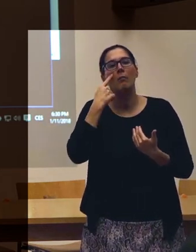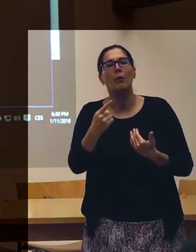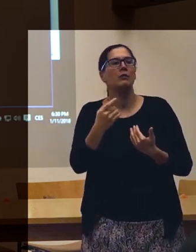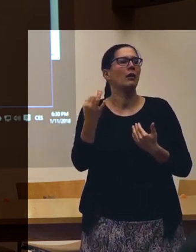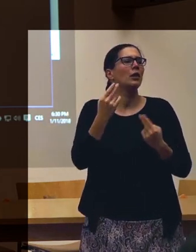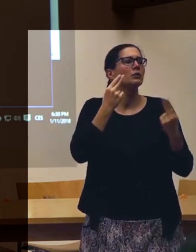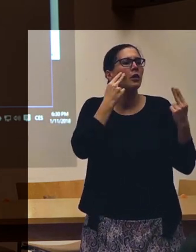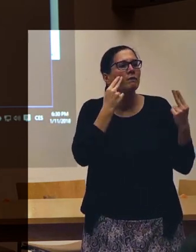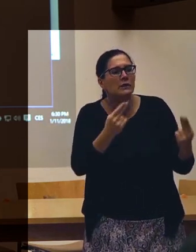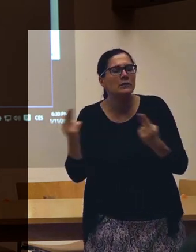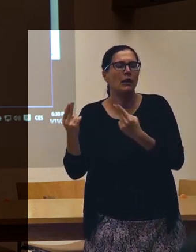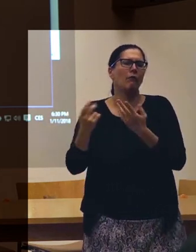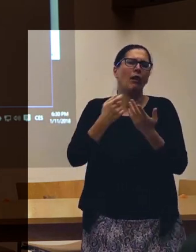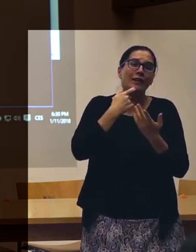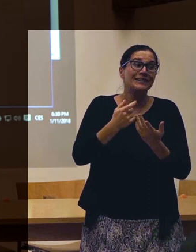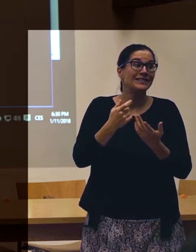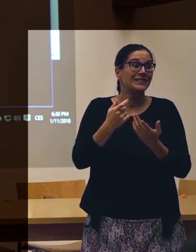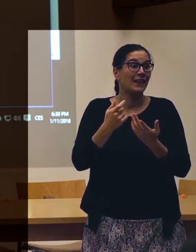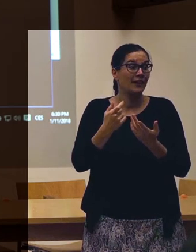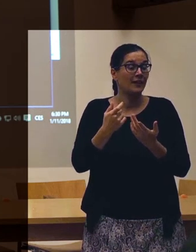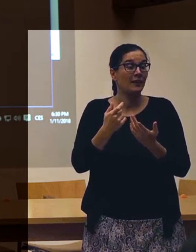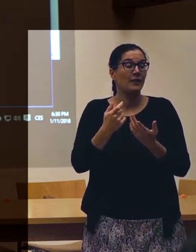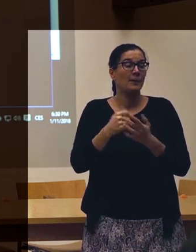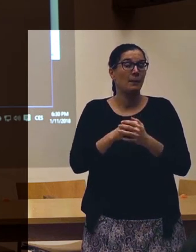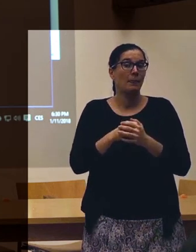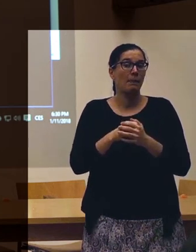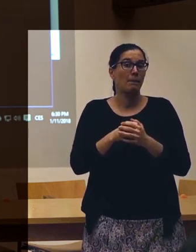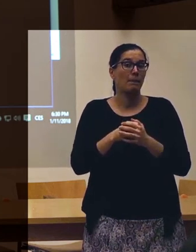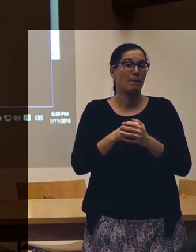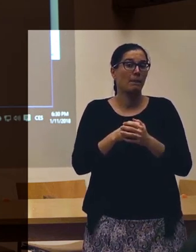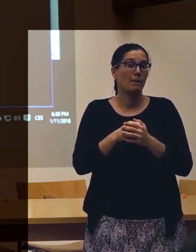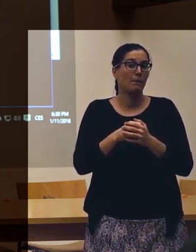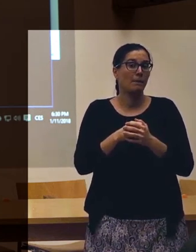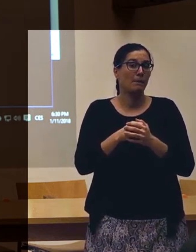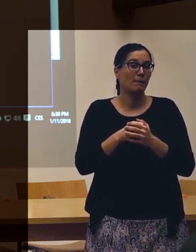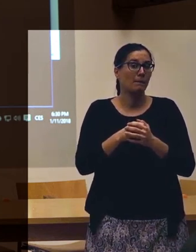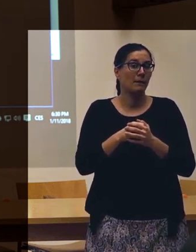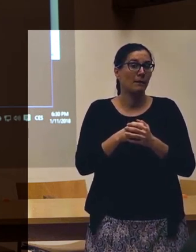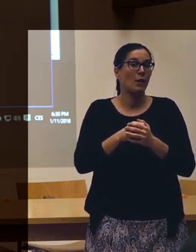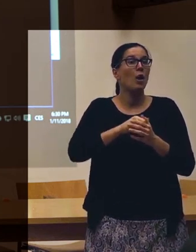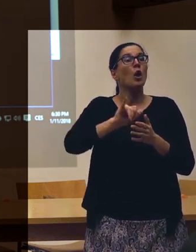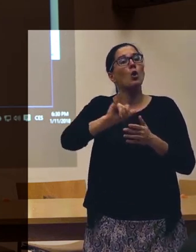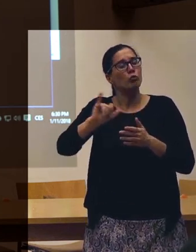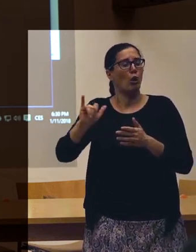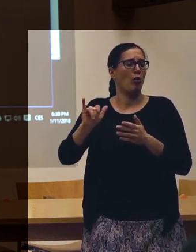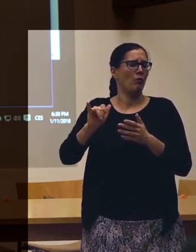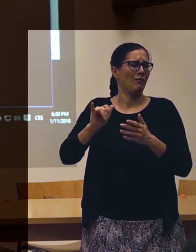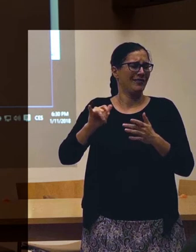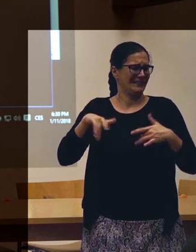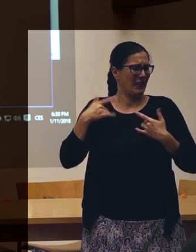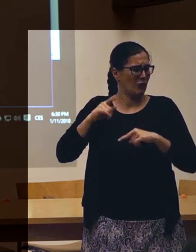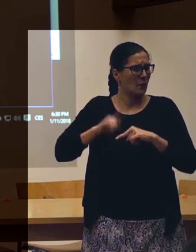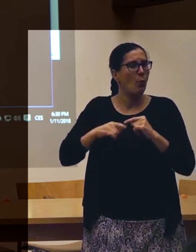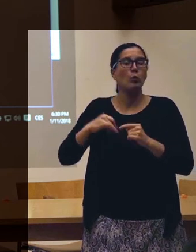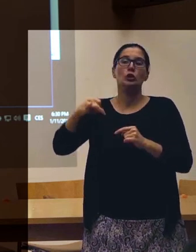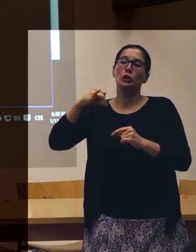know, like in the collection. But you need to call in advance to book a tour, a month in